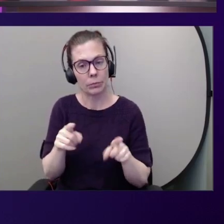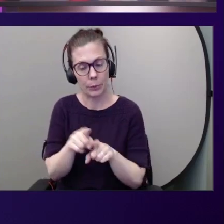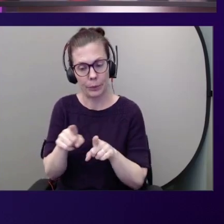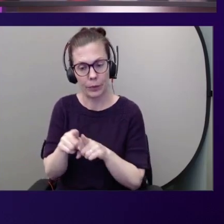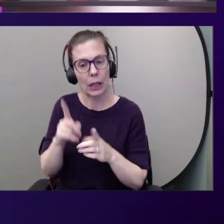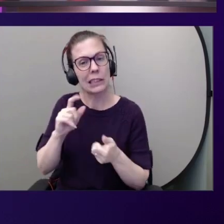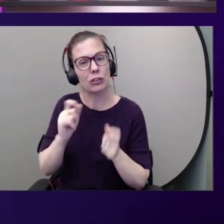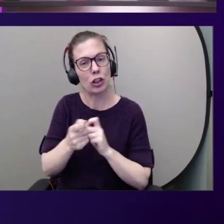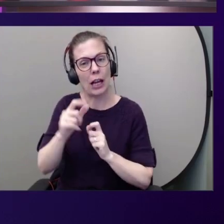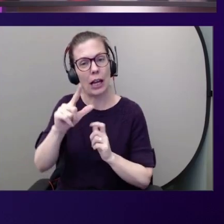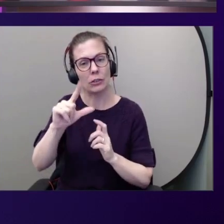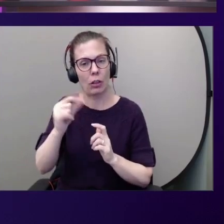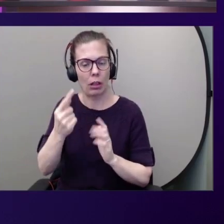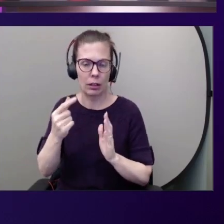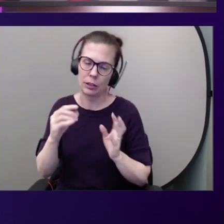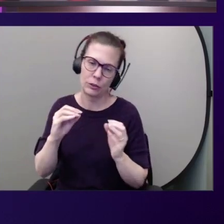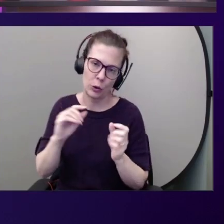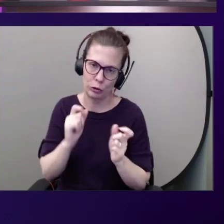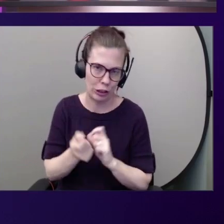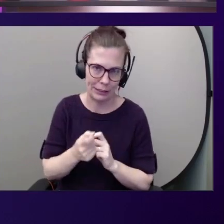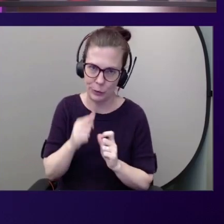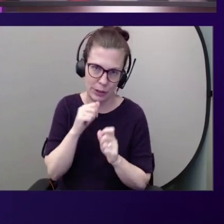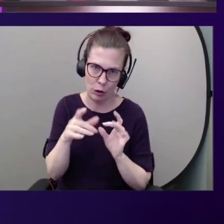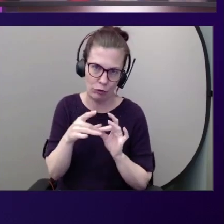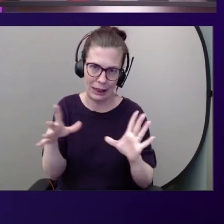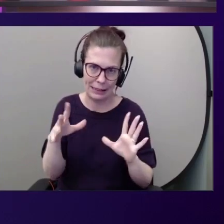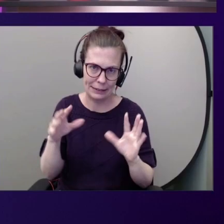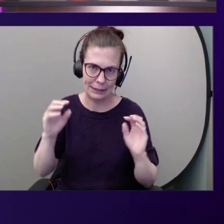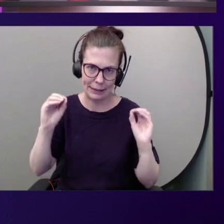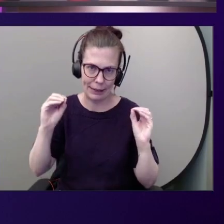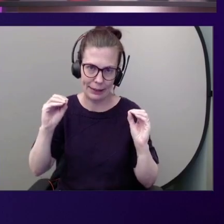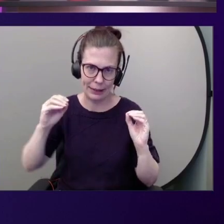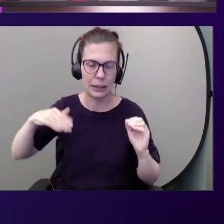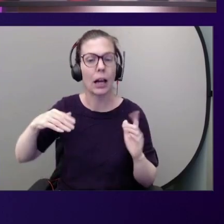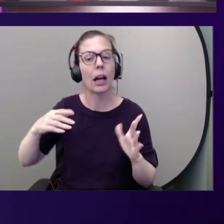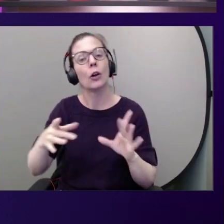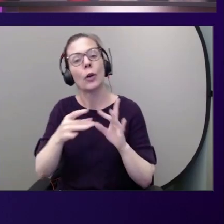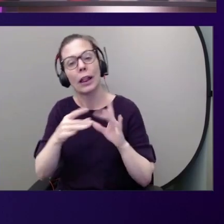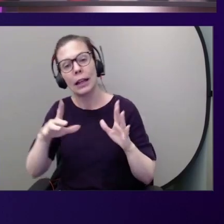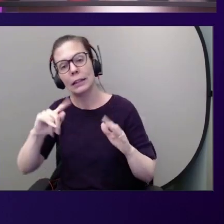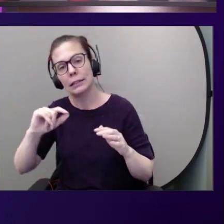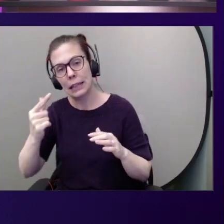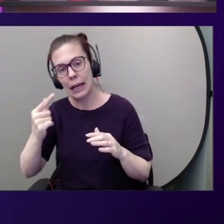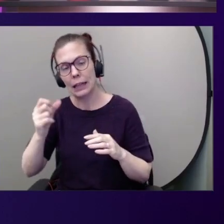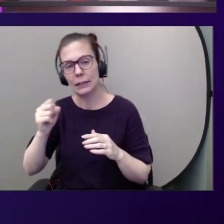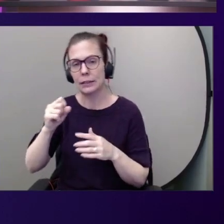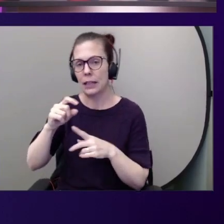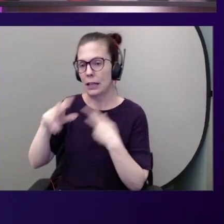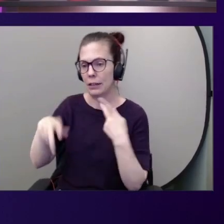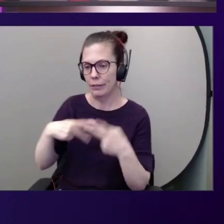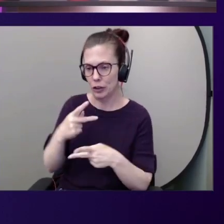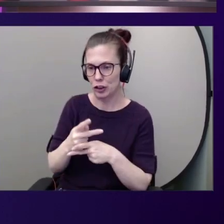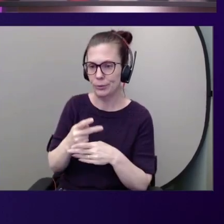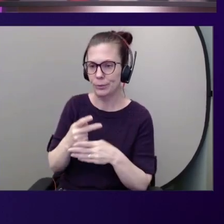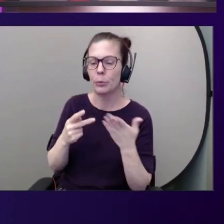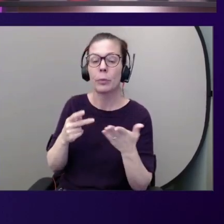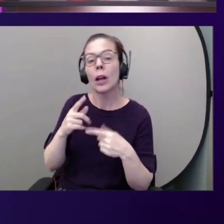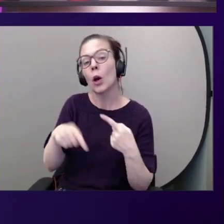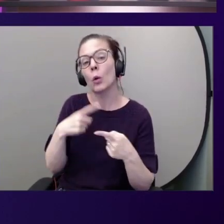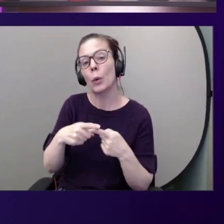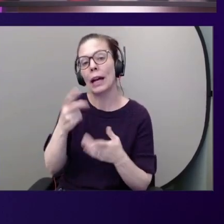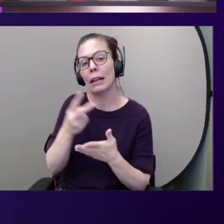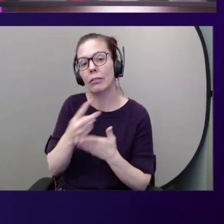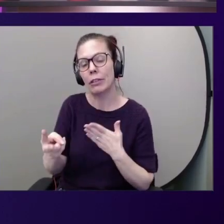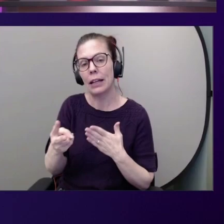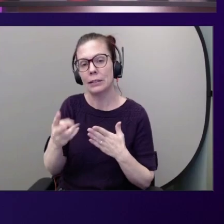log, and obviously there's no changes because we haven't released anything yet. Release tags and a version. There we go. And when it fails, it'll tell you what all